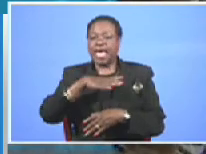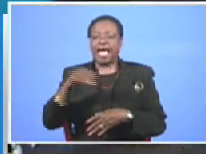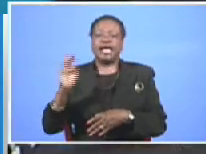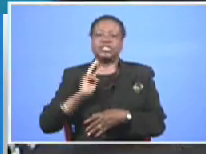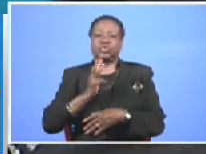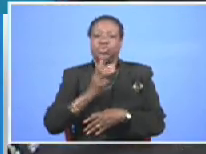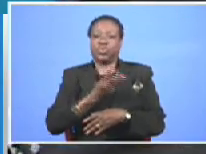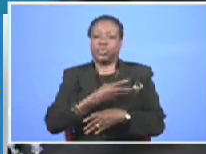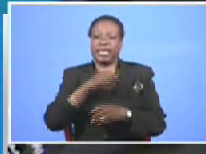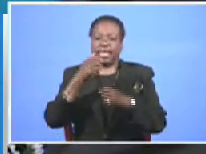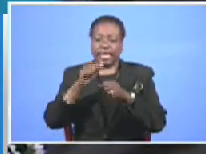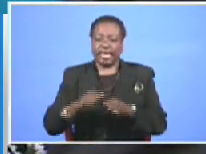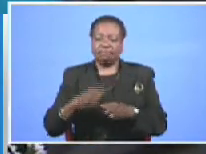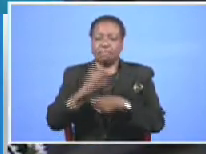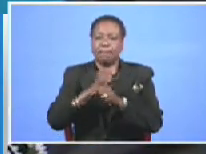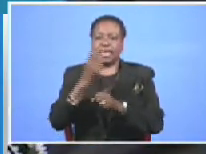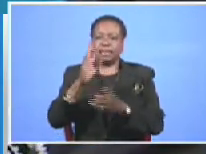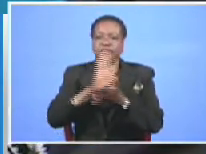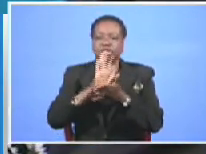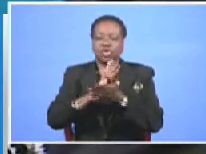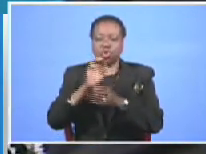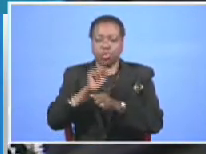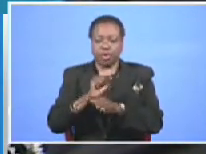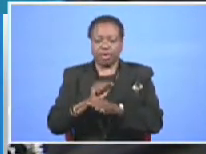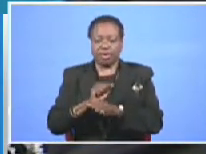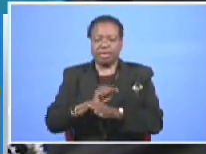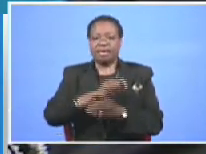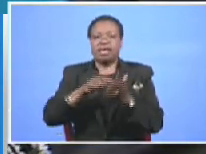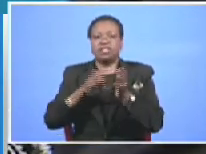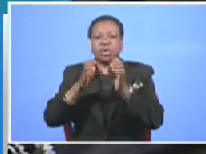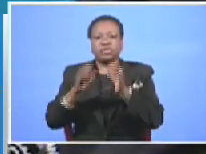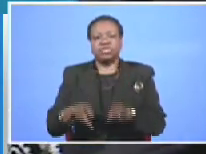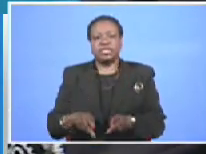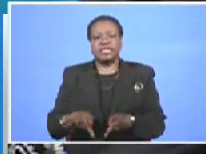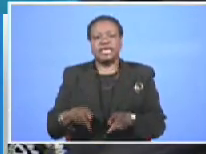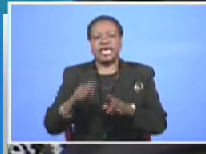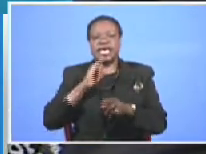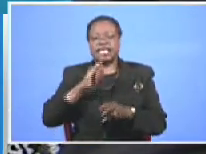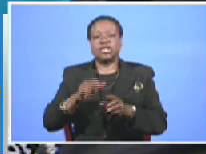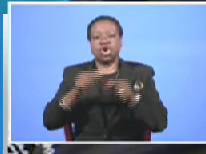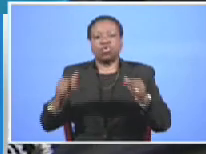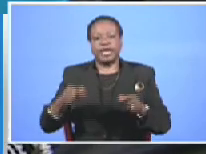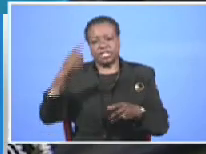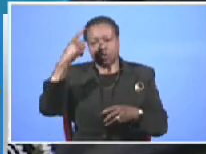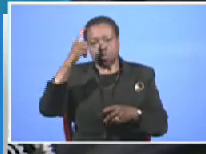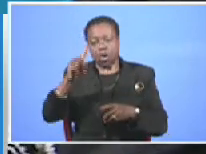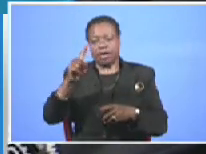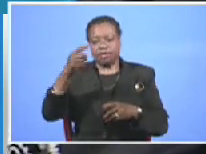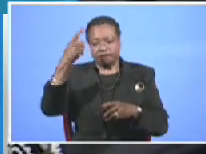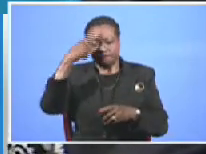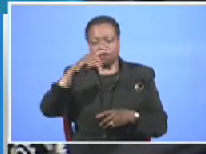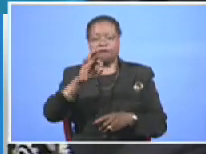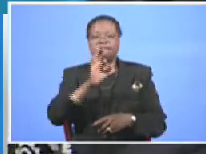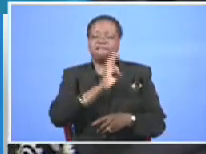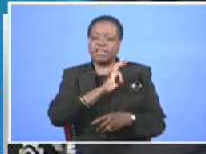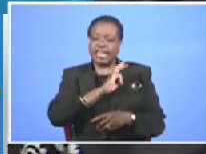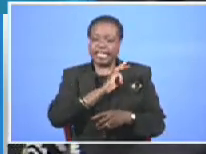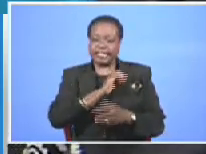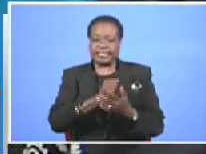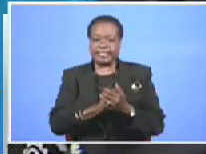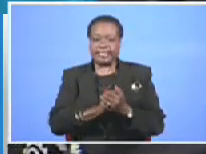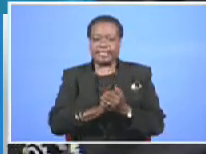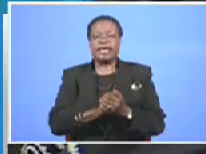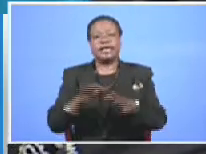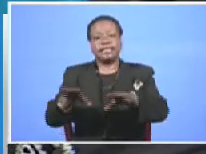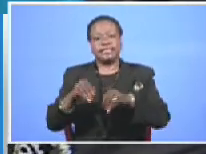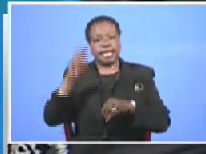school work. This opportunity is, we believe, is a great one for Felix, which we believe it'll take him certainly to